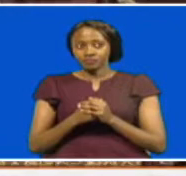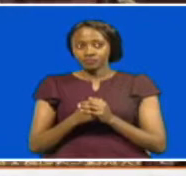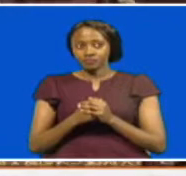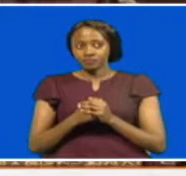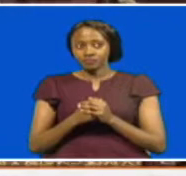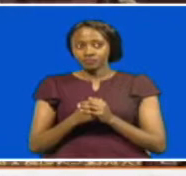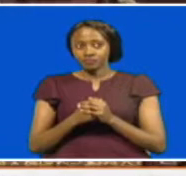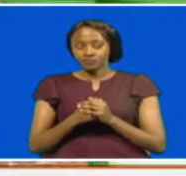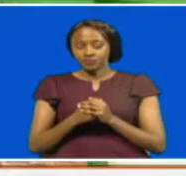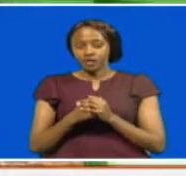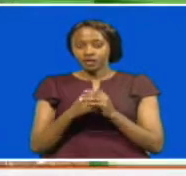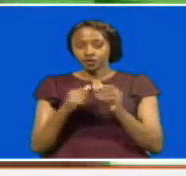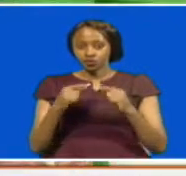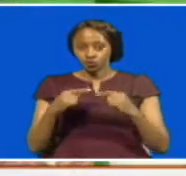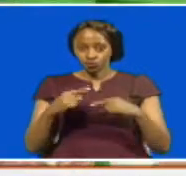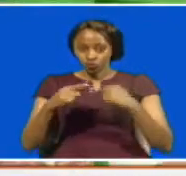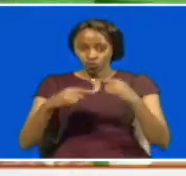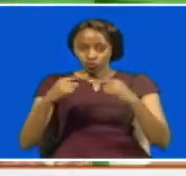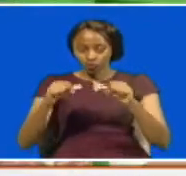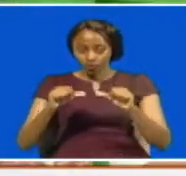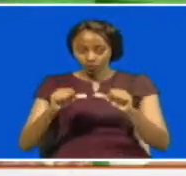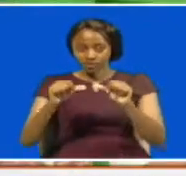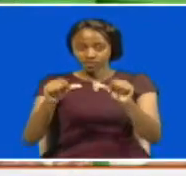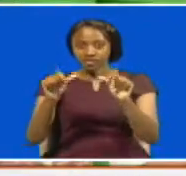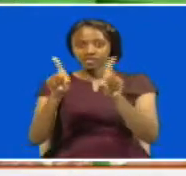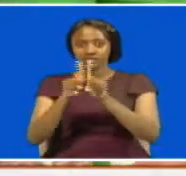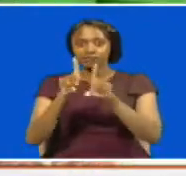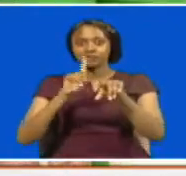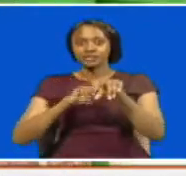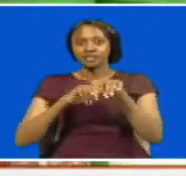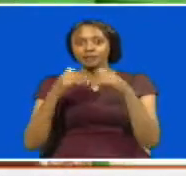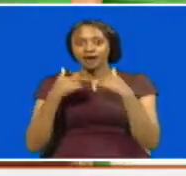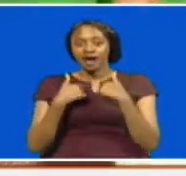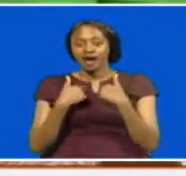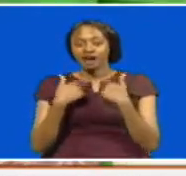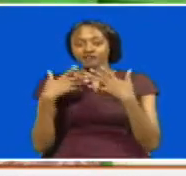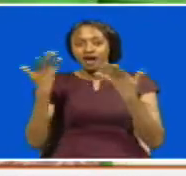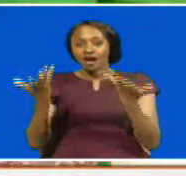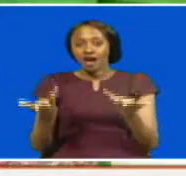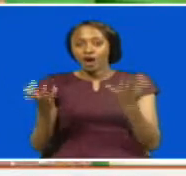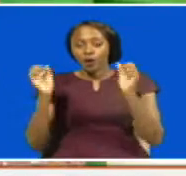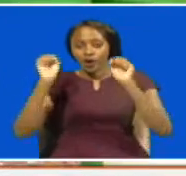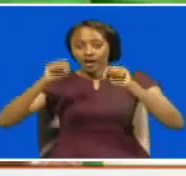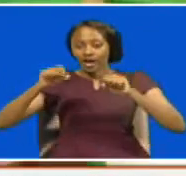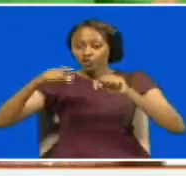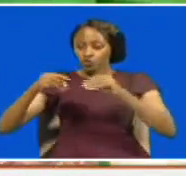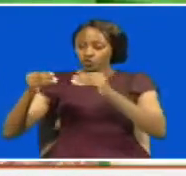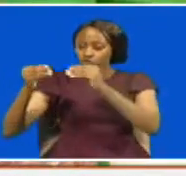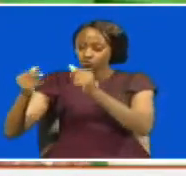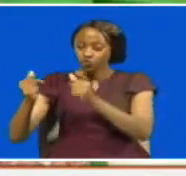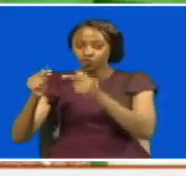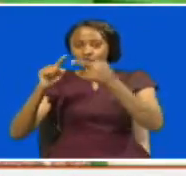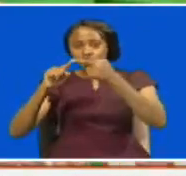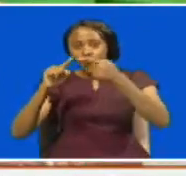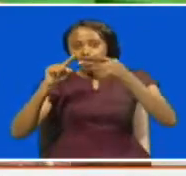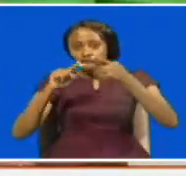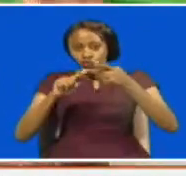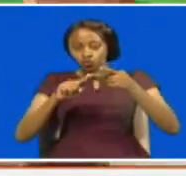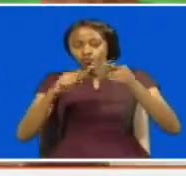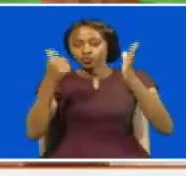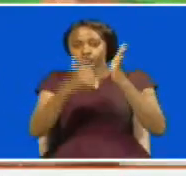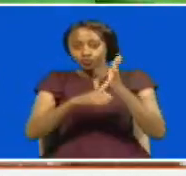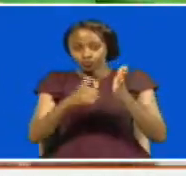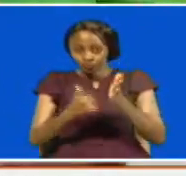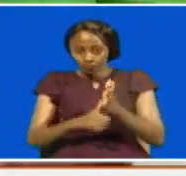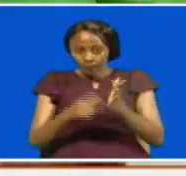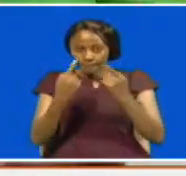should proceed. It will be up to the committee to decide how do we address issue number one, how do we address issue number two. But